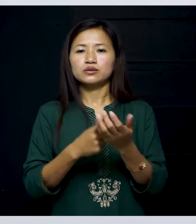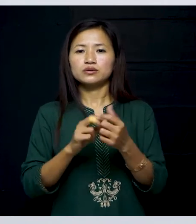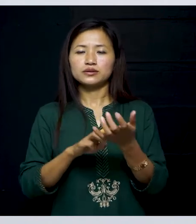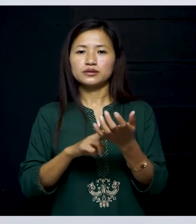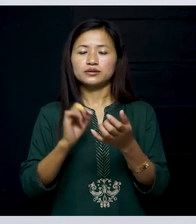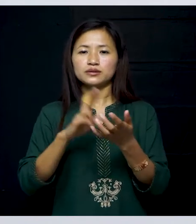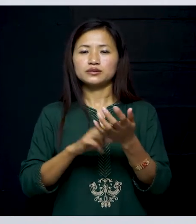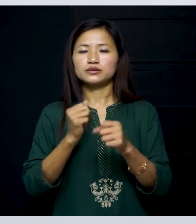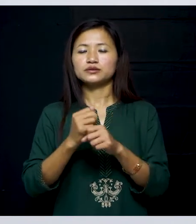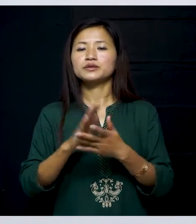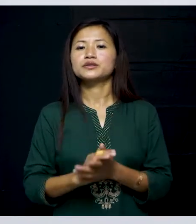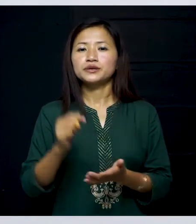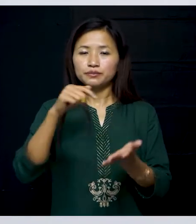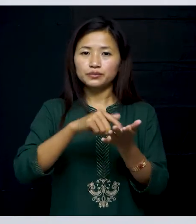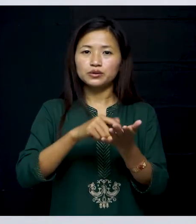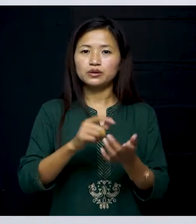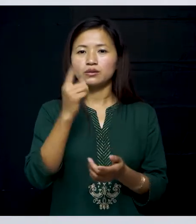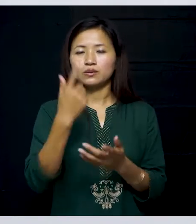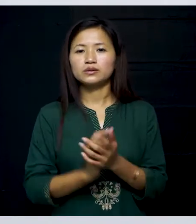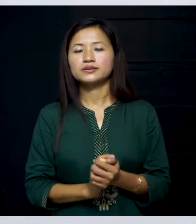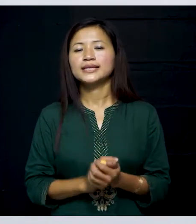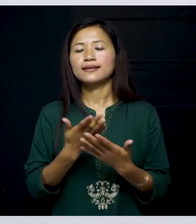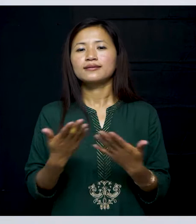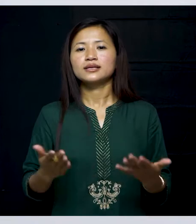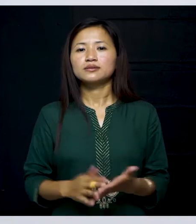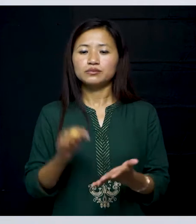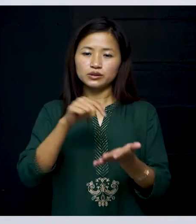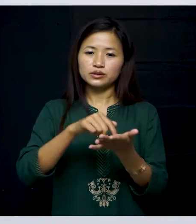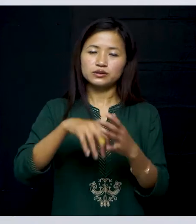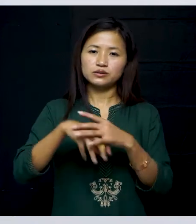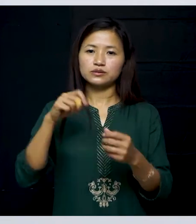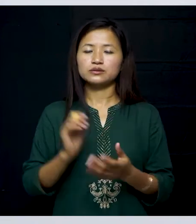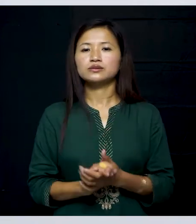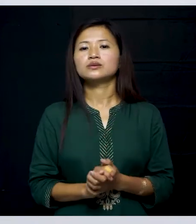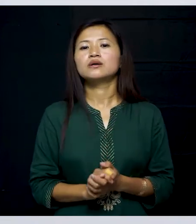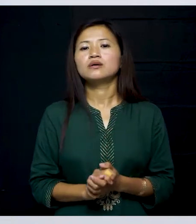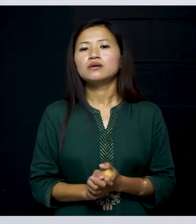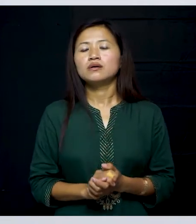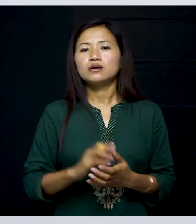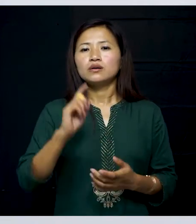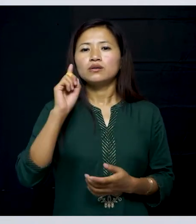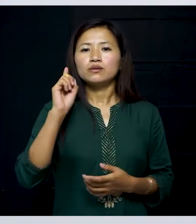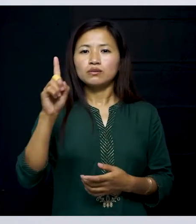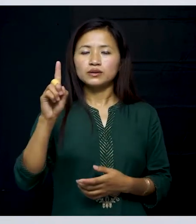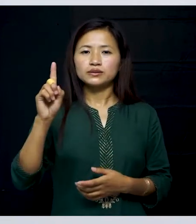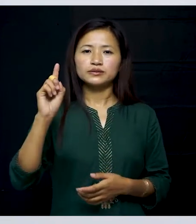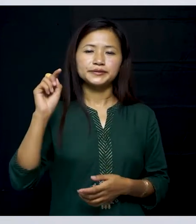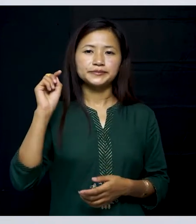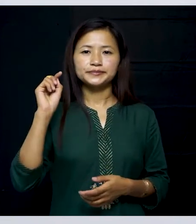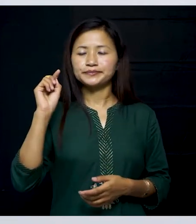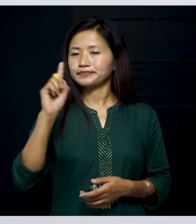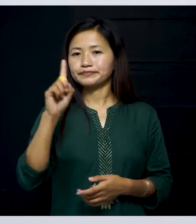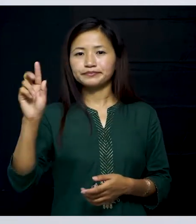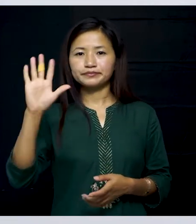produced from there. One thing that I'm going to point it out to you, okay? Here in page number 115,